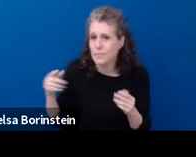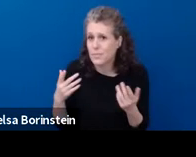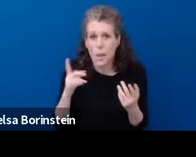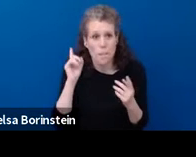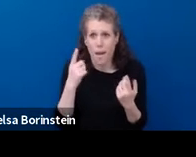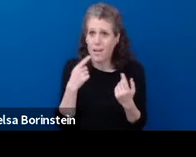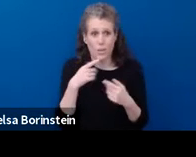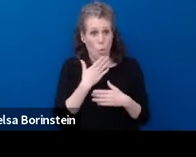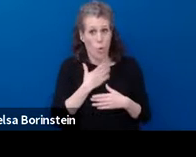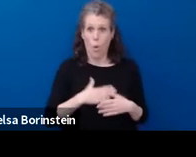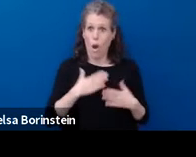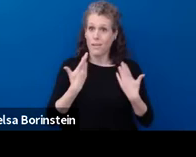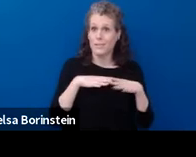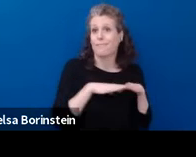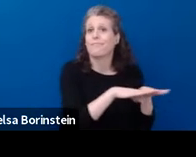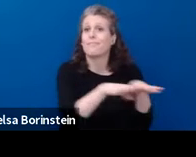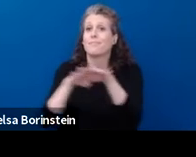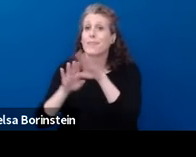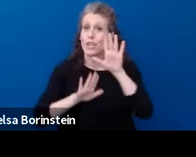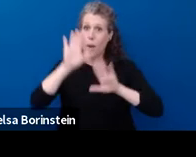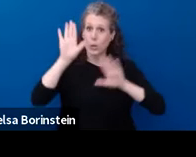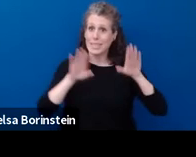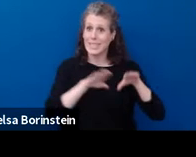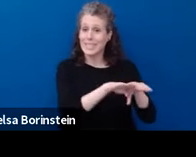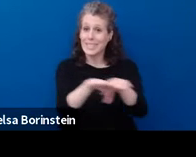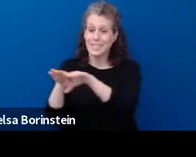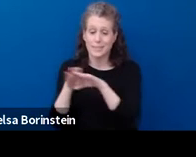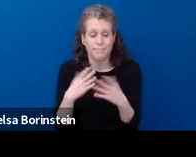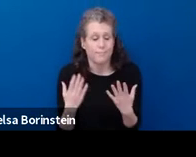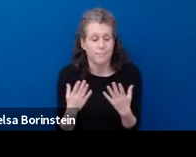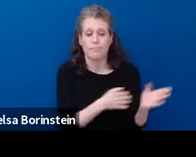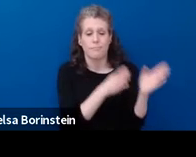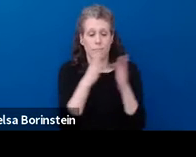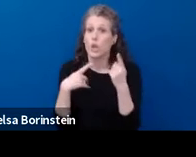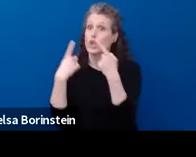democracy. When you talk to businesses, it's about